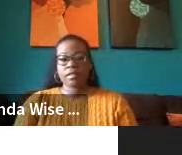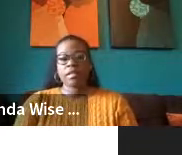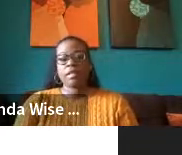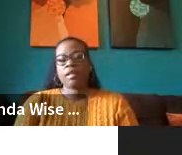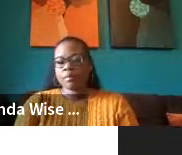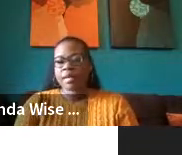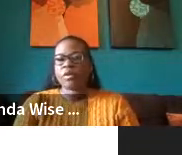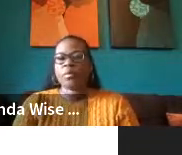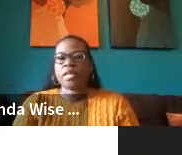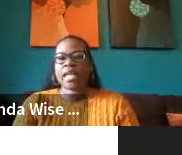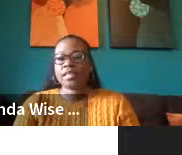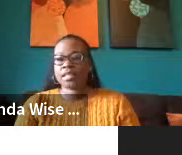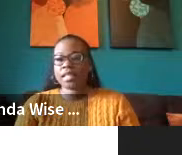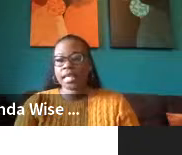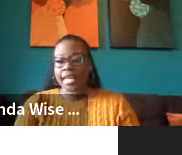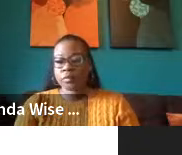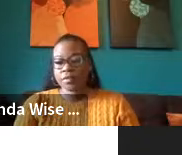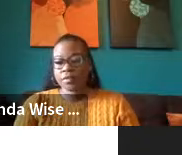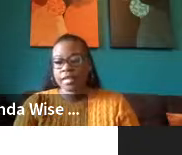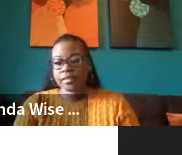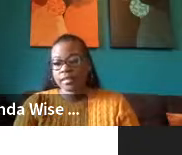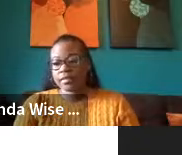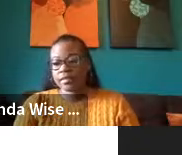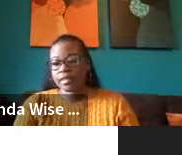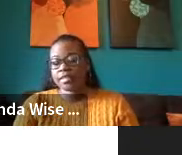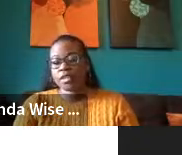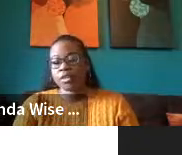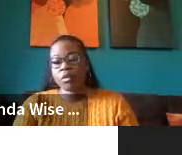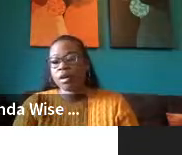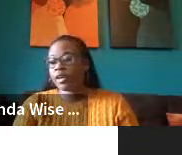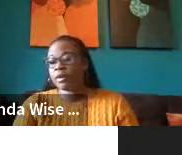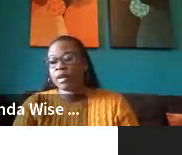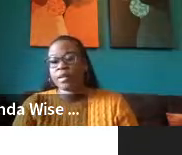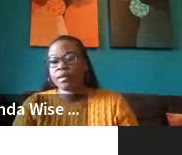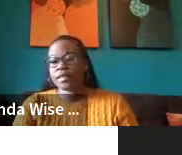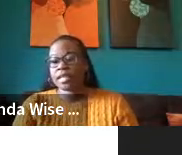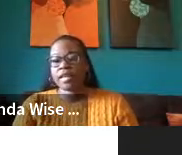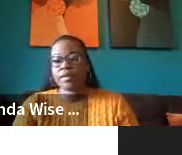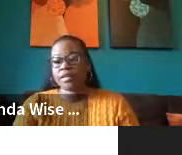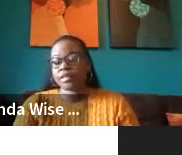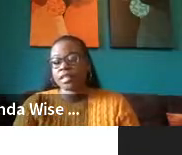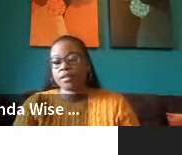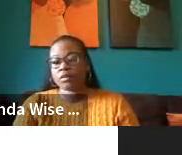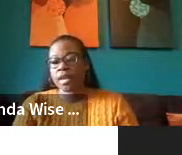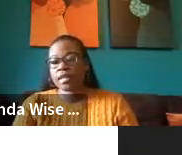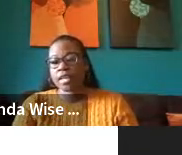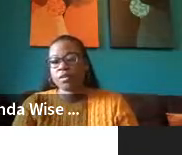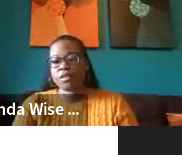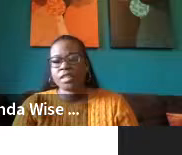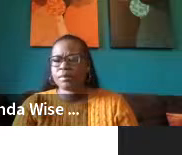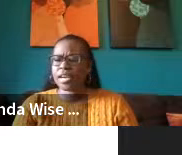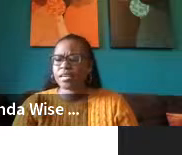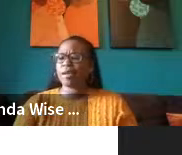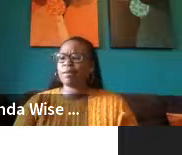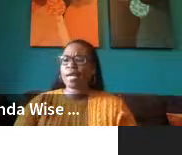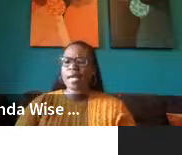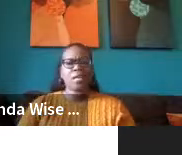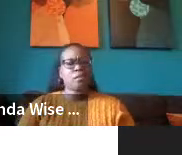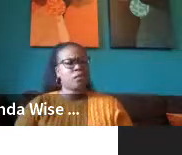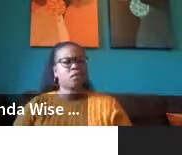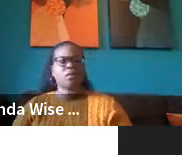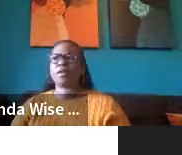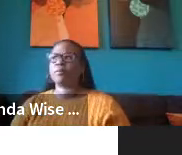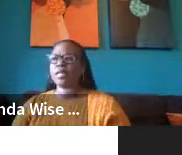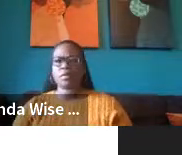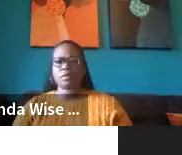pictures, people are more likely to engage with your content. And so you all have probably noticed that even yourselves, right? Like you see somebody, you're like, man,